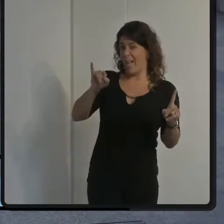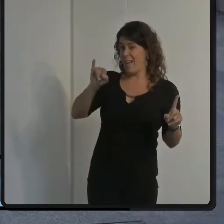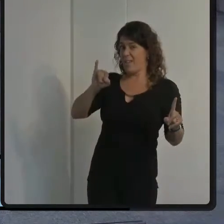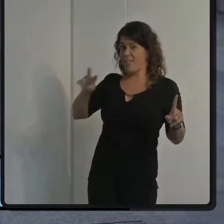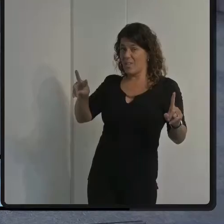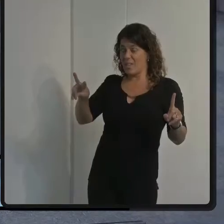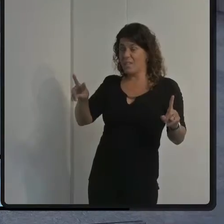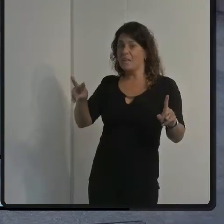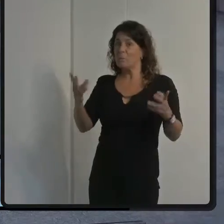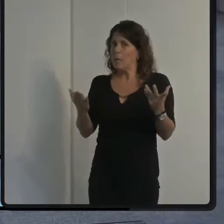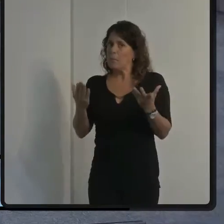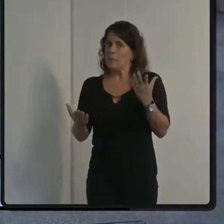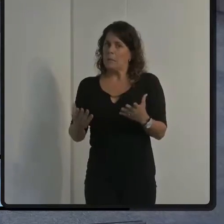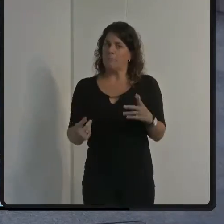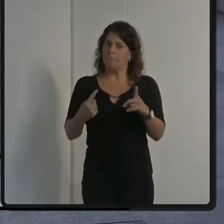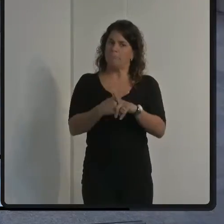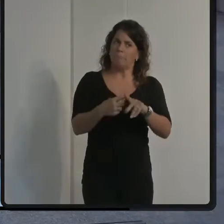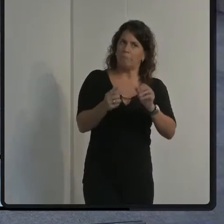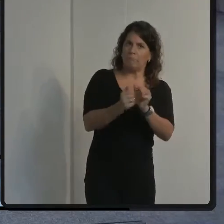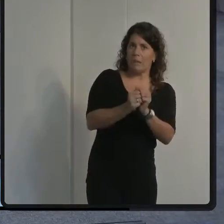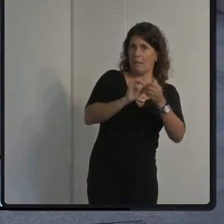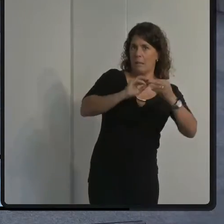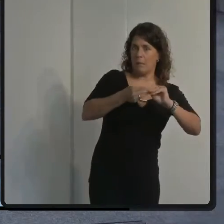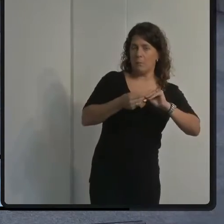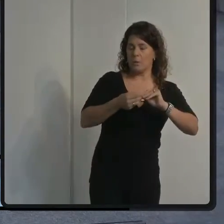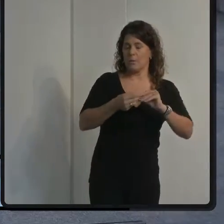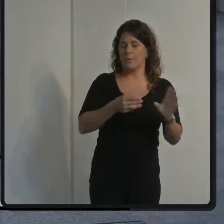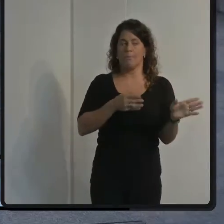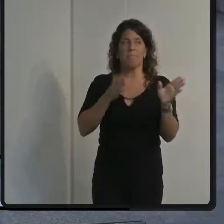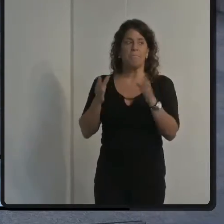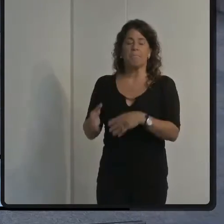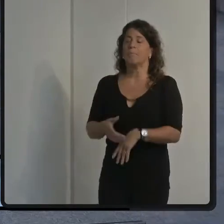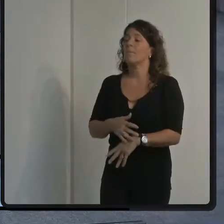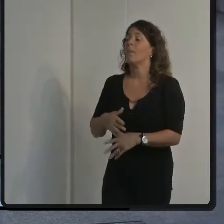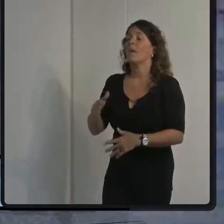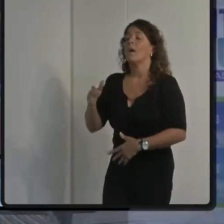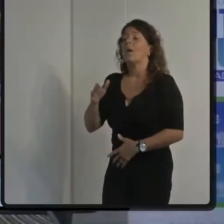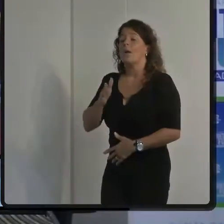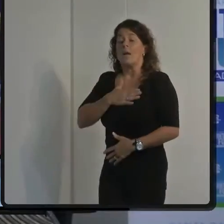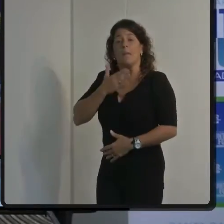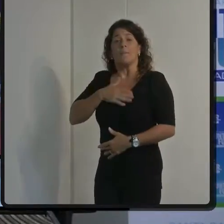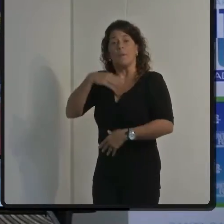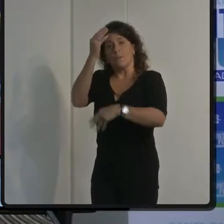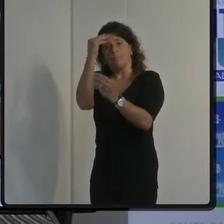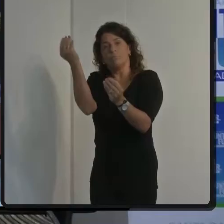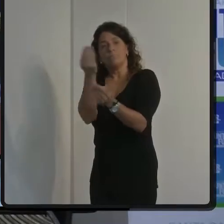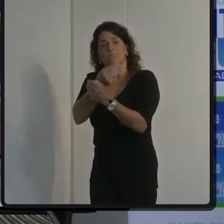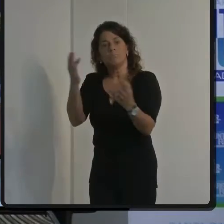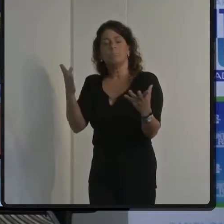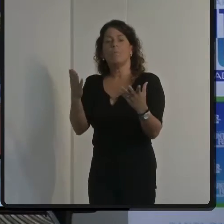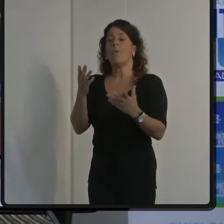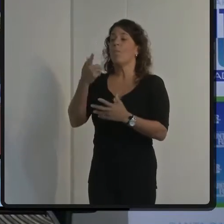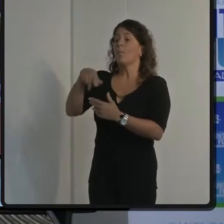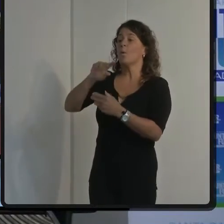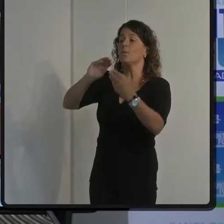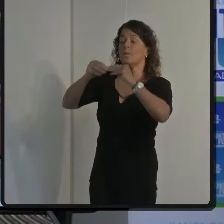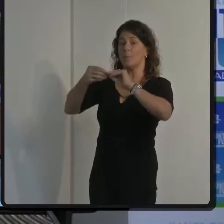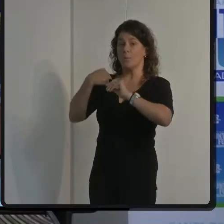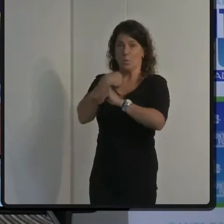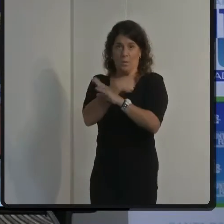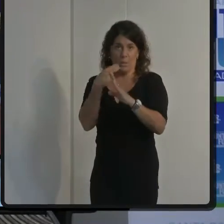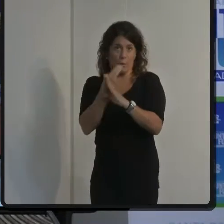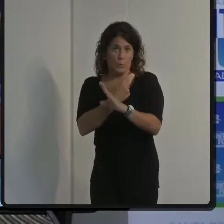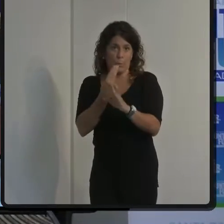you address that? Yeah, I'm happy to know. The numbers, the metrics that we apply